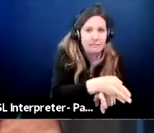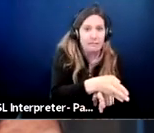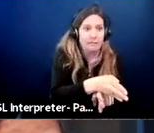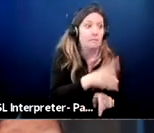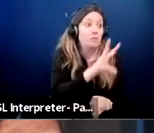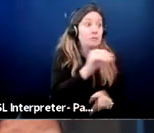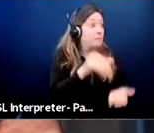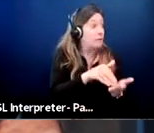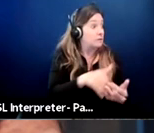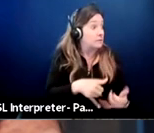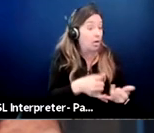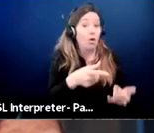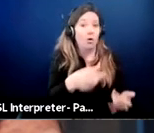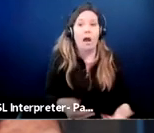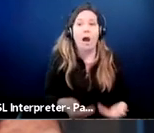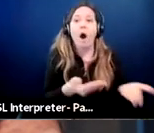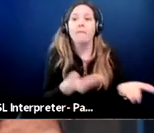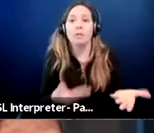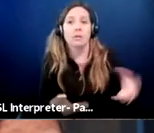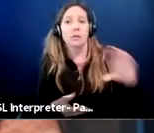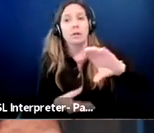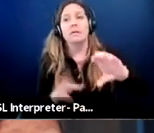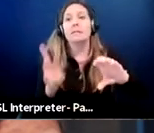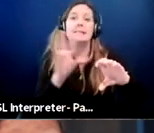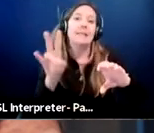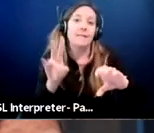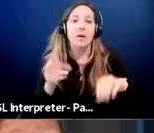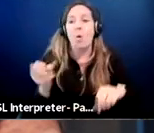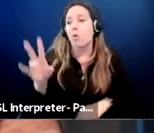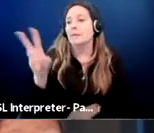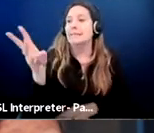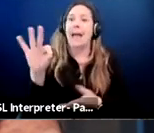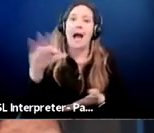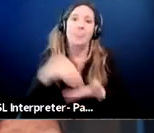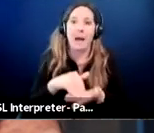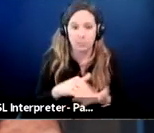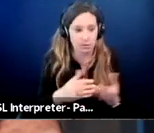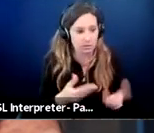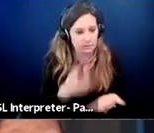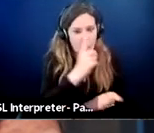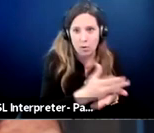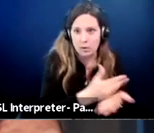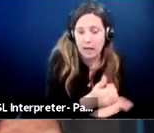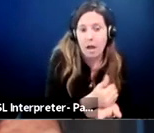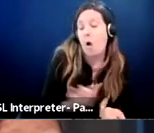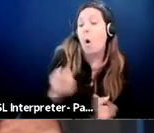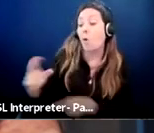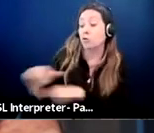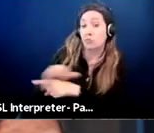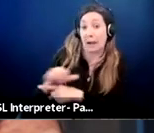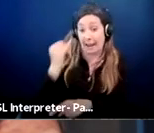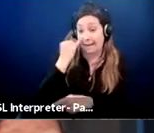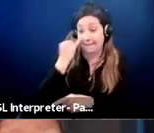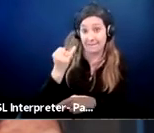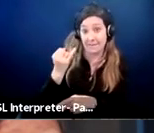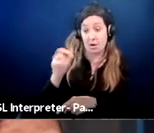maybe you can offer 67 or 69. If you've got a training initiative, you know, that could be attractive. Hey, if you do onboarding, you